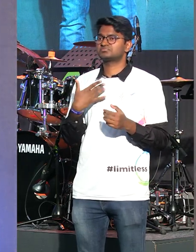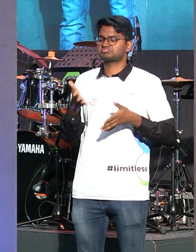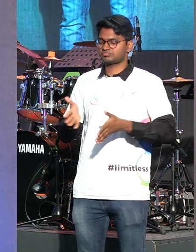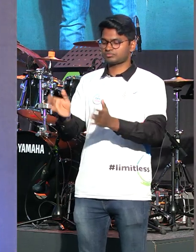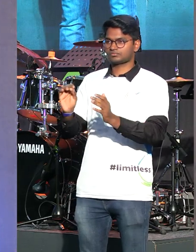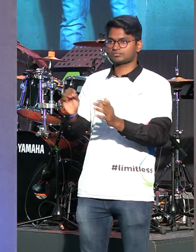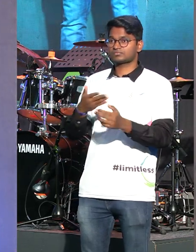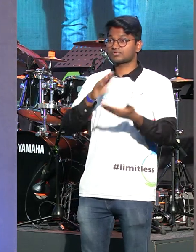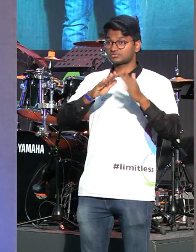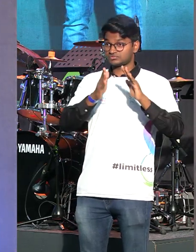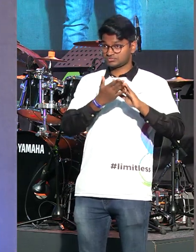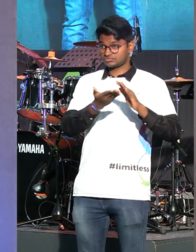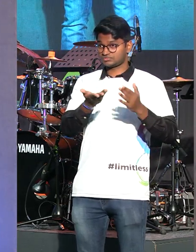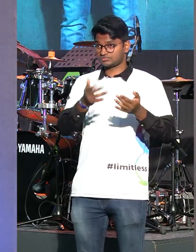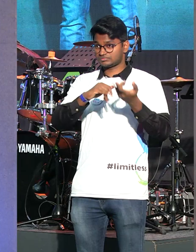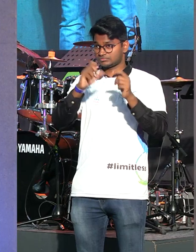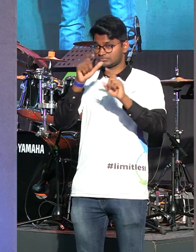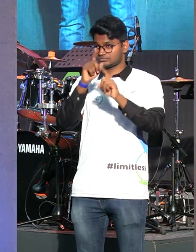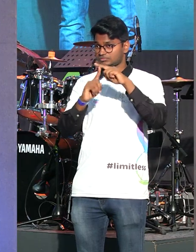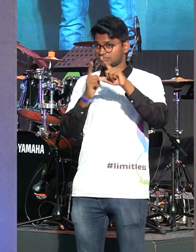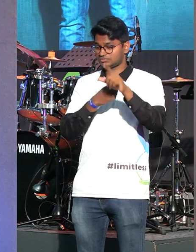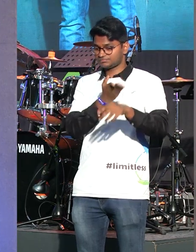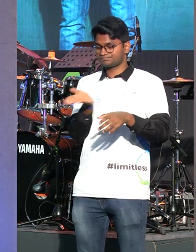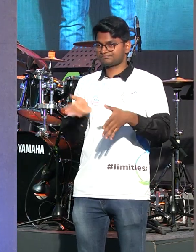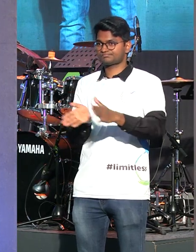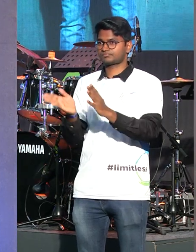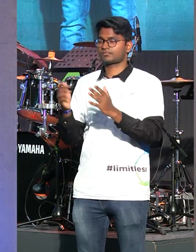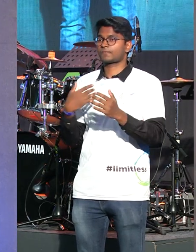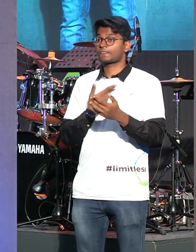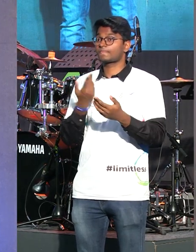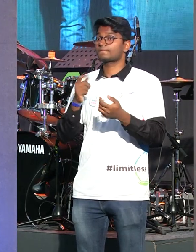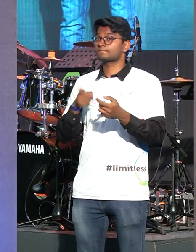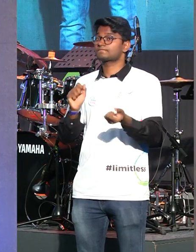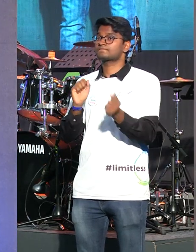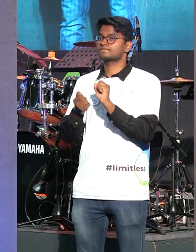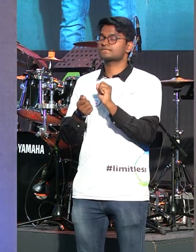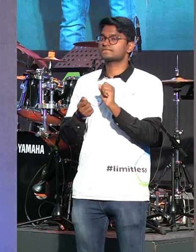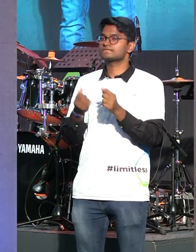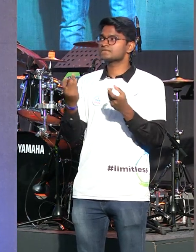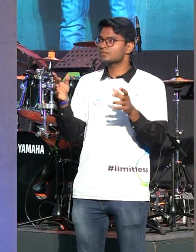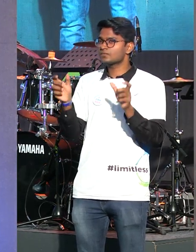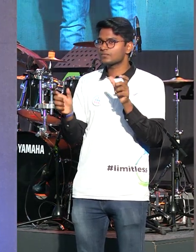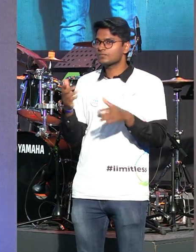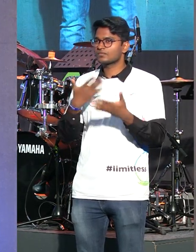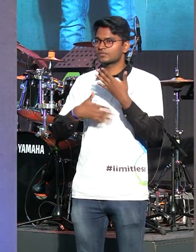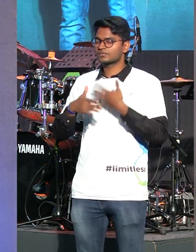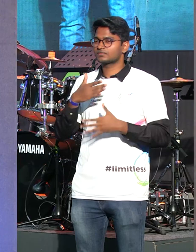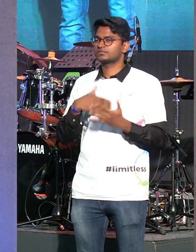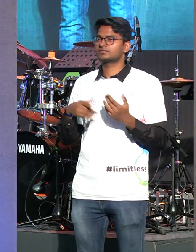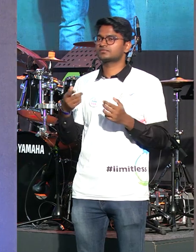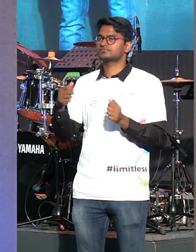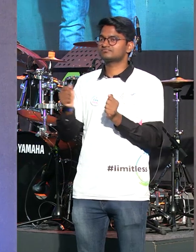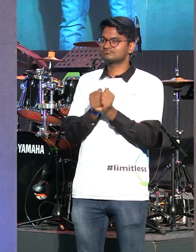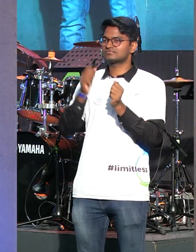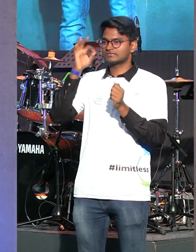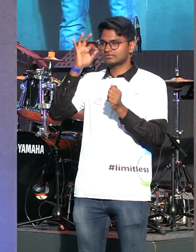all of us. Exactly. When we change it, like I said, if there were more people with different abilities included in films, mm-hmm. people will get to